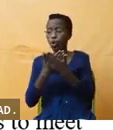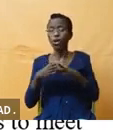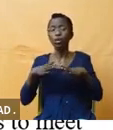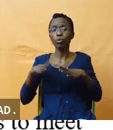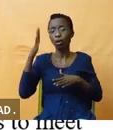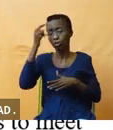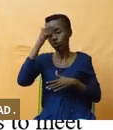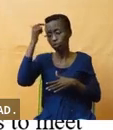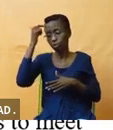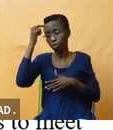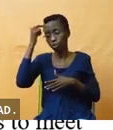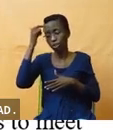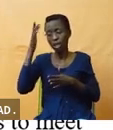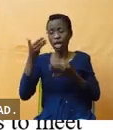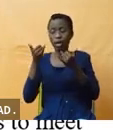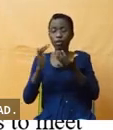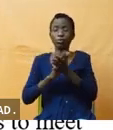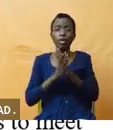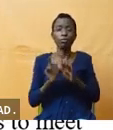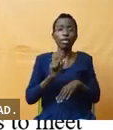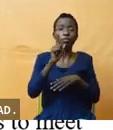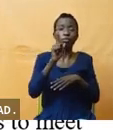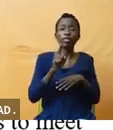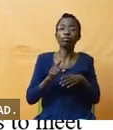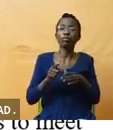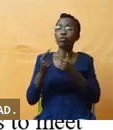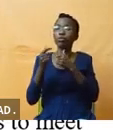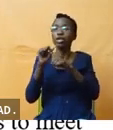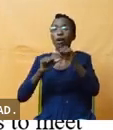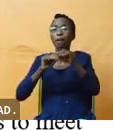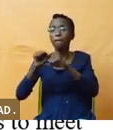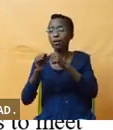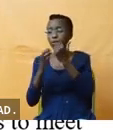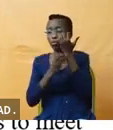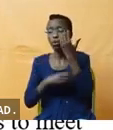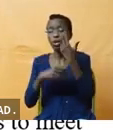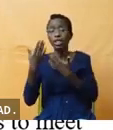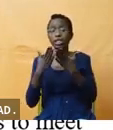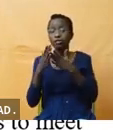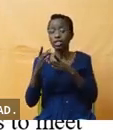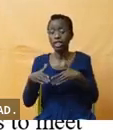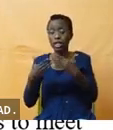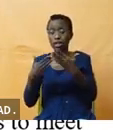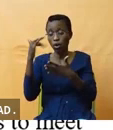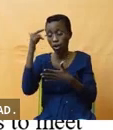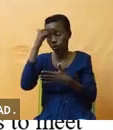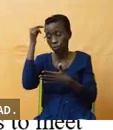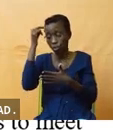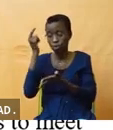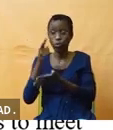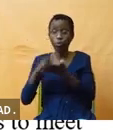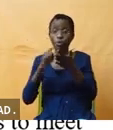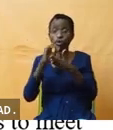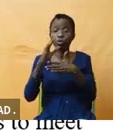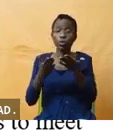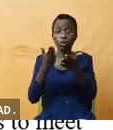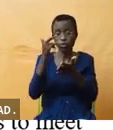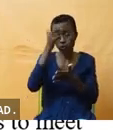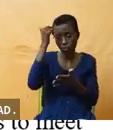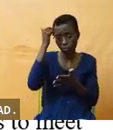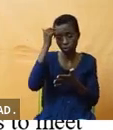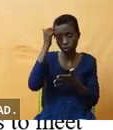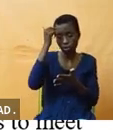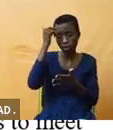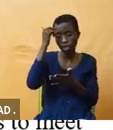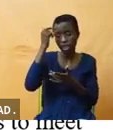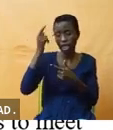be inflated. We are talking about poor service delivery because the product that you get, then because of that lack of